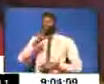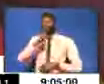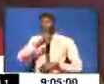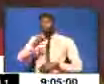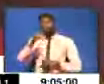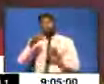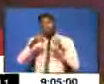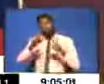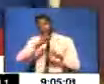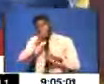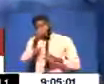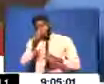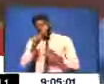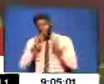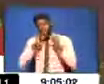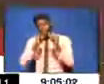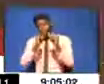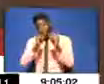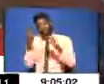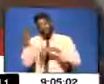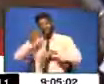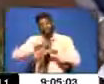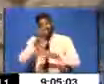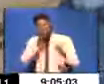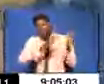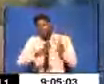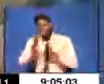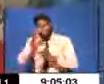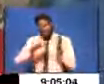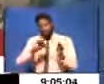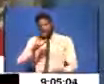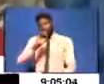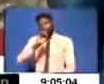been crafted to deliver Oka to Deputy President William Ruto.